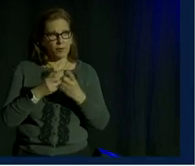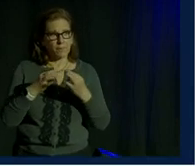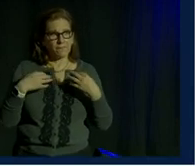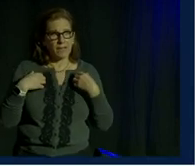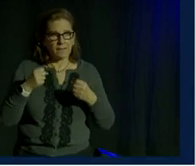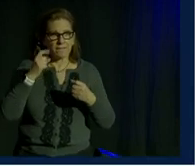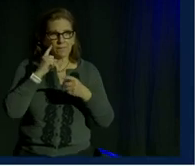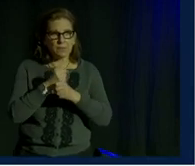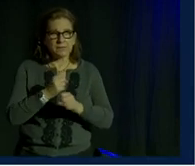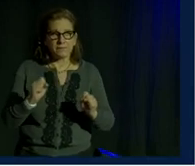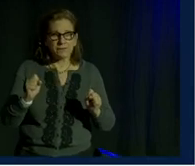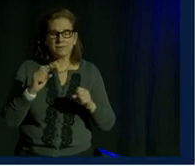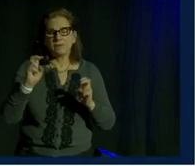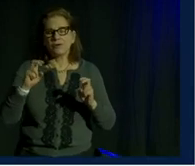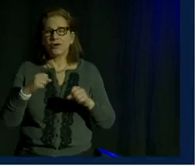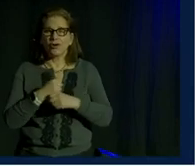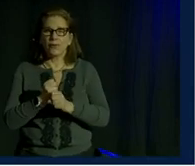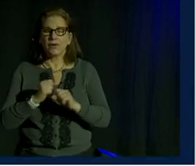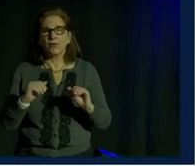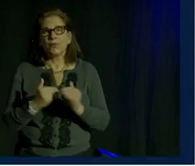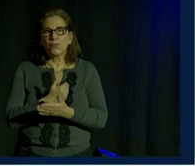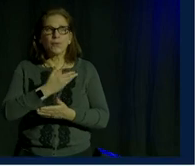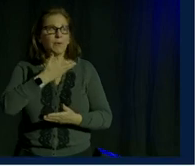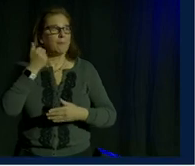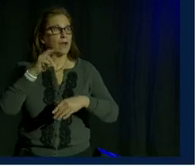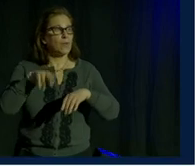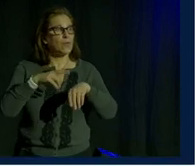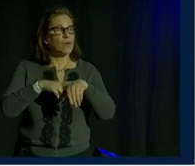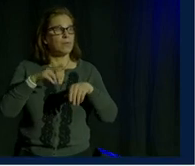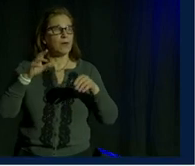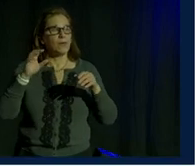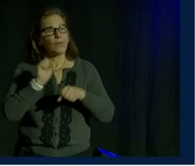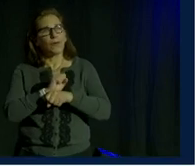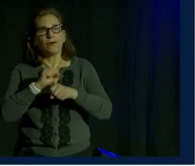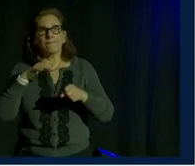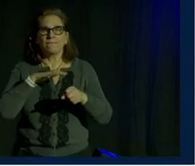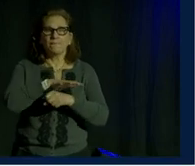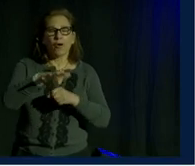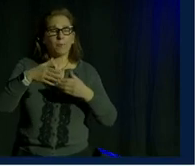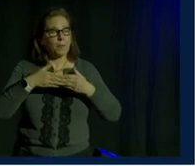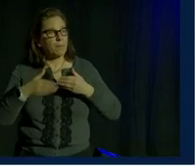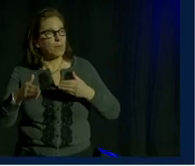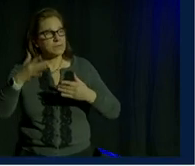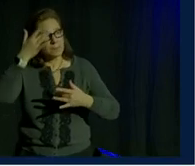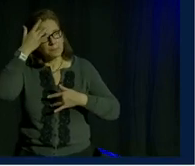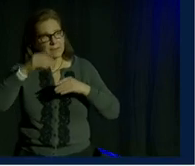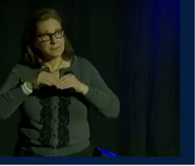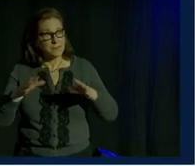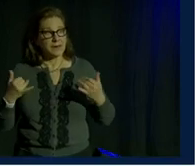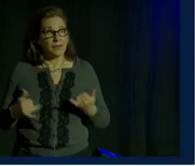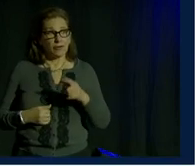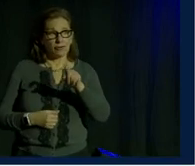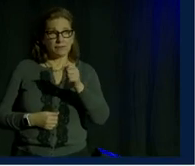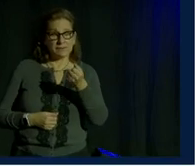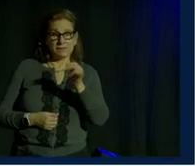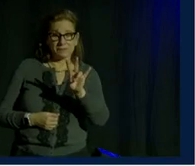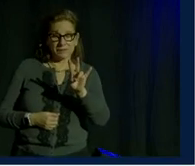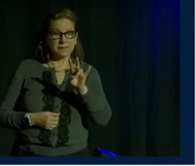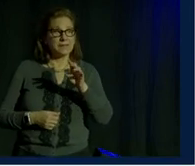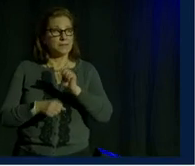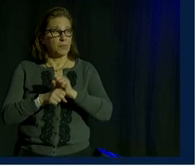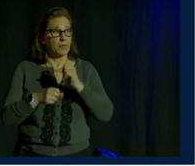a better normal work environment post-pandemic. As of today, 117 employers have signed the